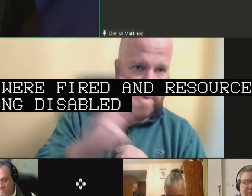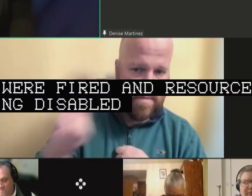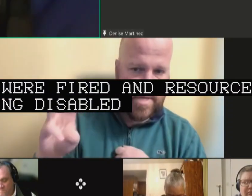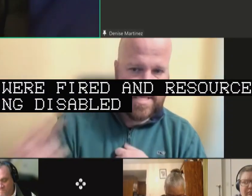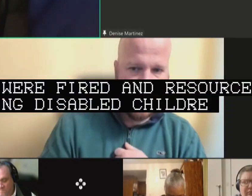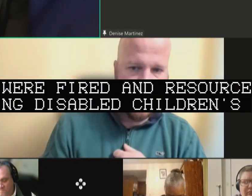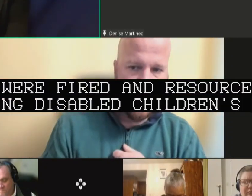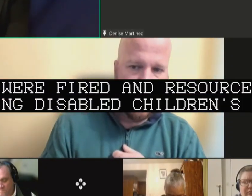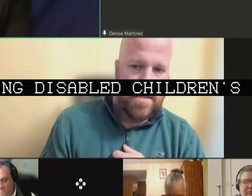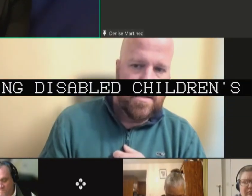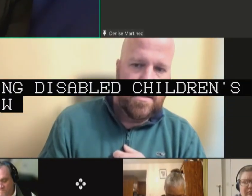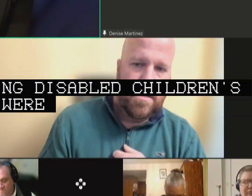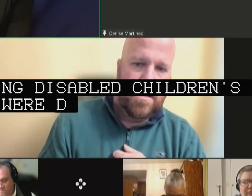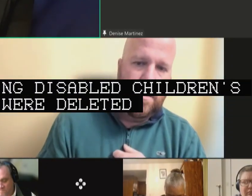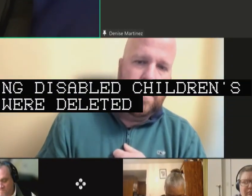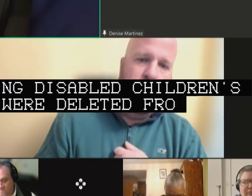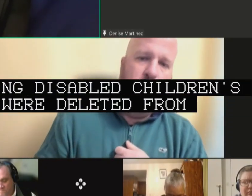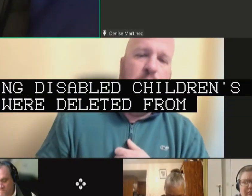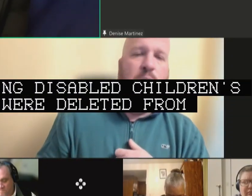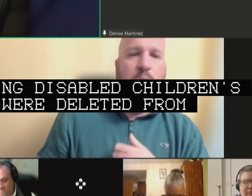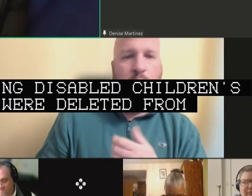Department of Education's website.